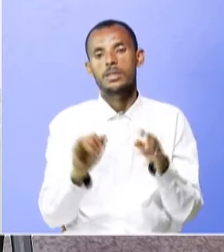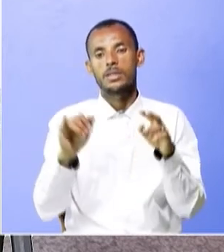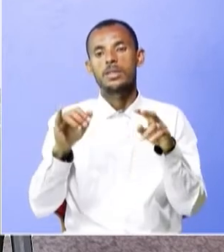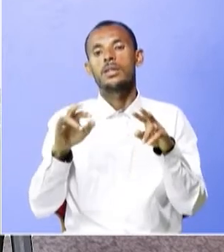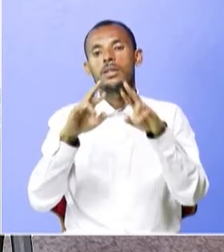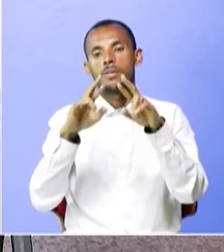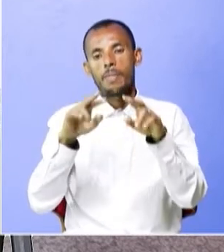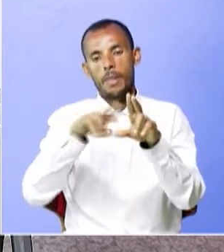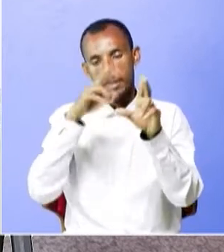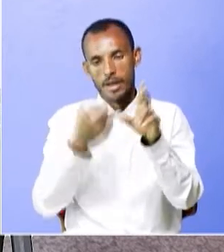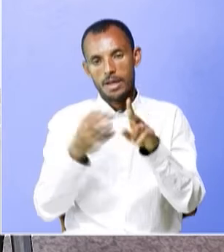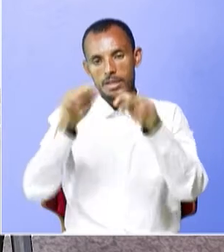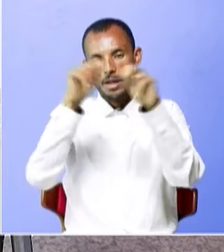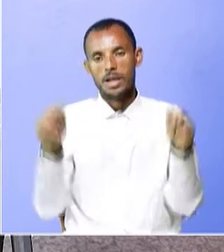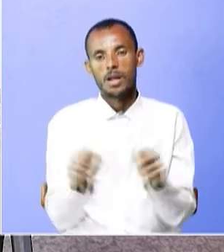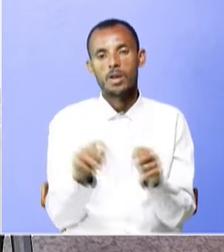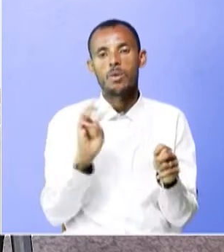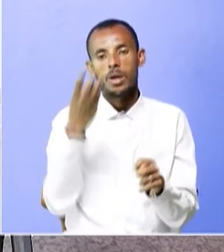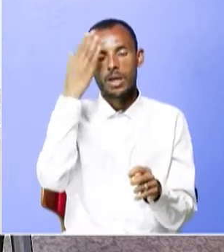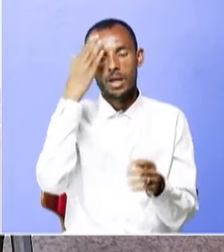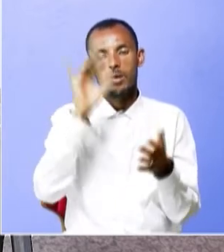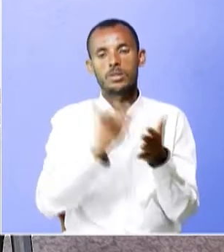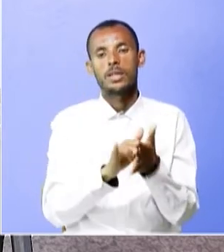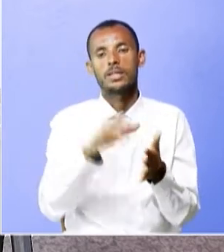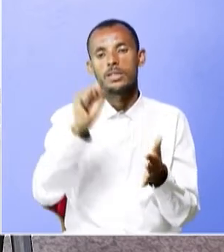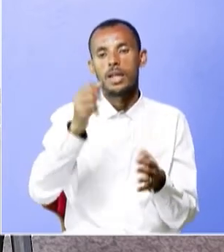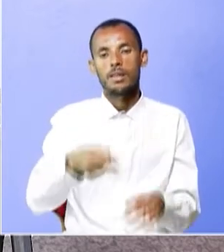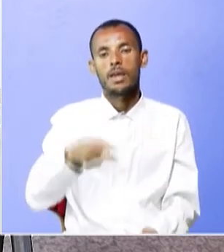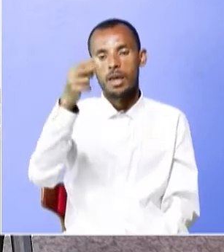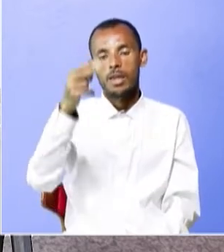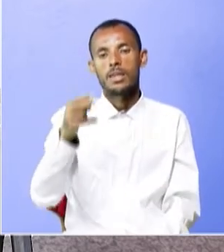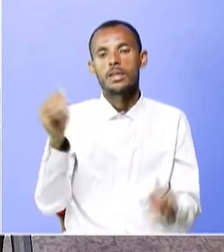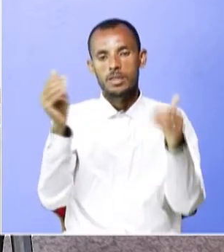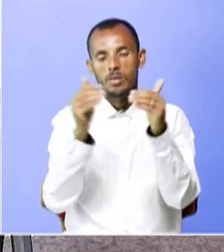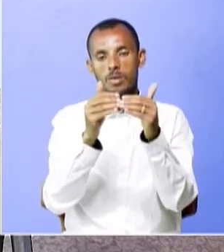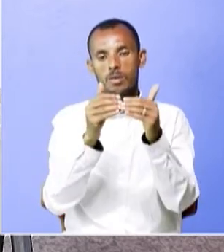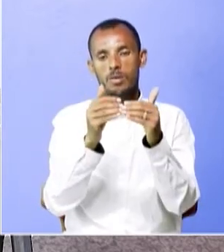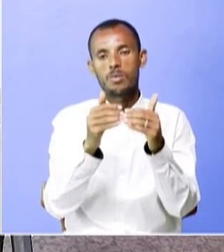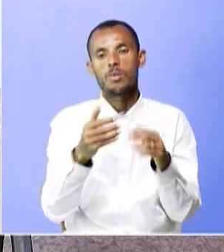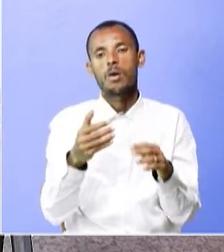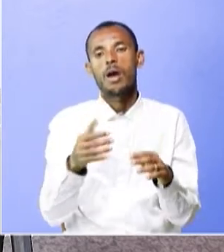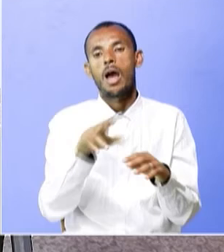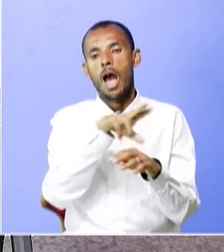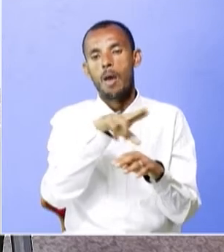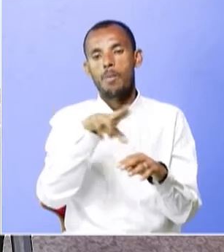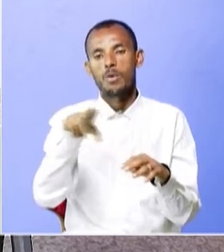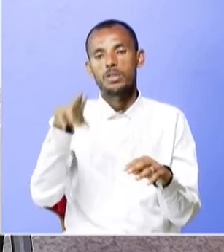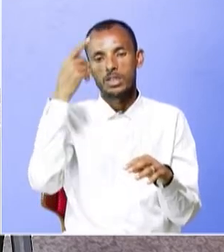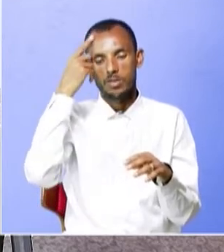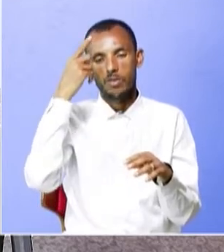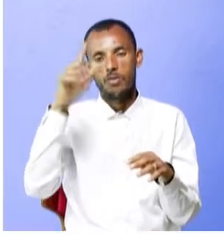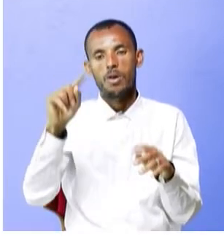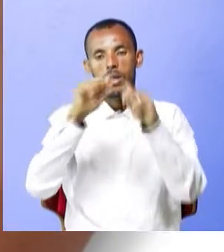triangle, we know that this slant height becomes a hypotenuse for triangle